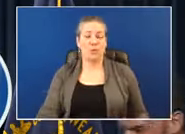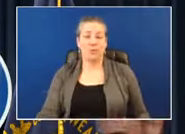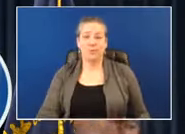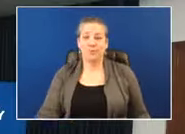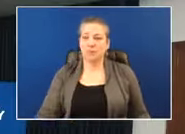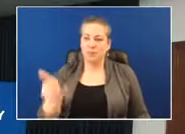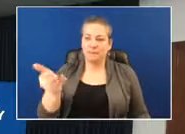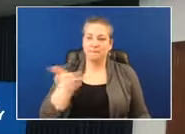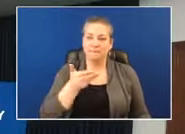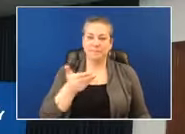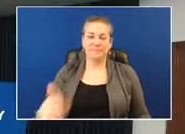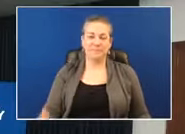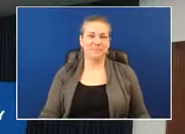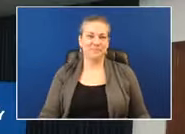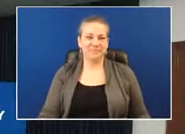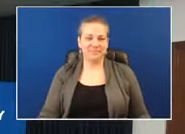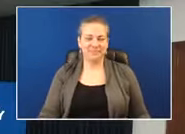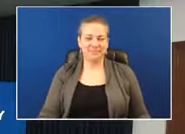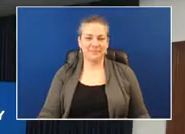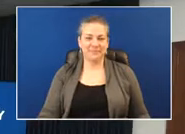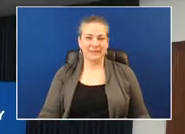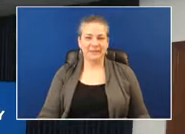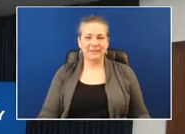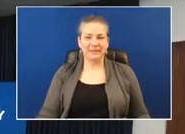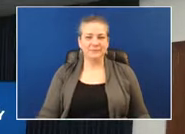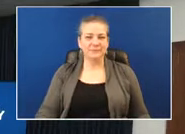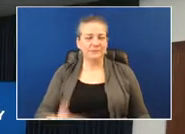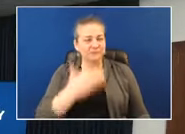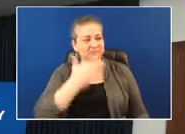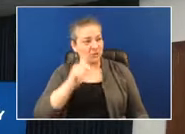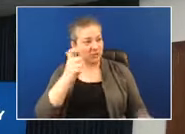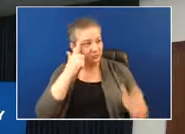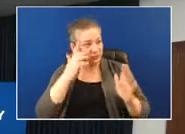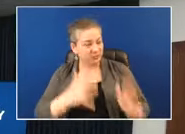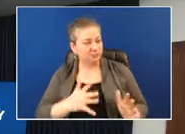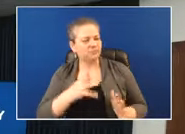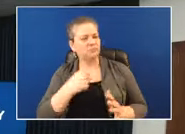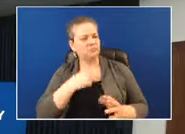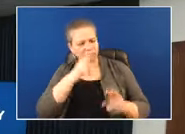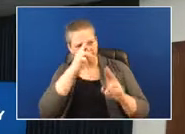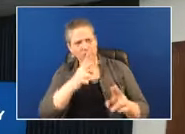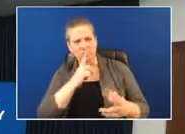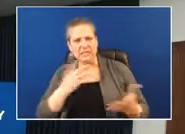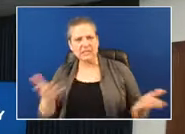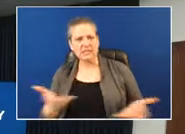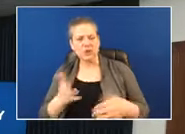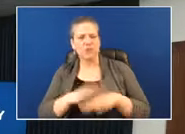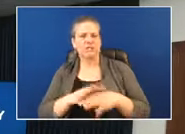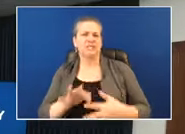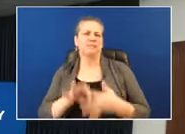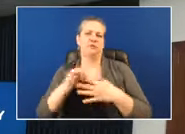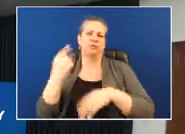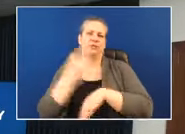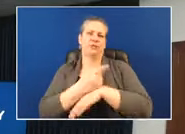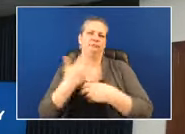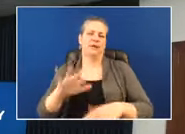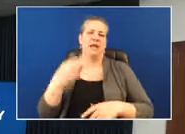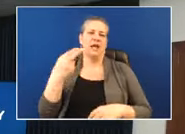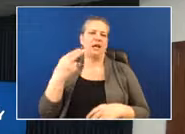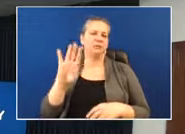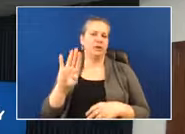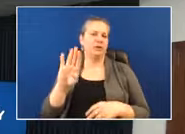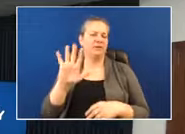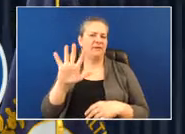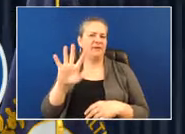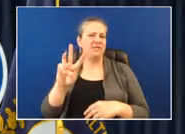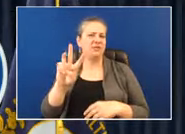Thank you, Governor. Thank you, Governor, and honored to be here on this very special day as House Bill 564 is officially